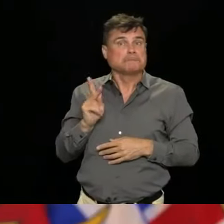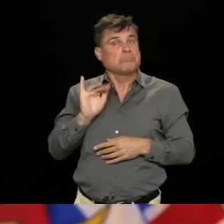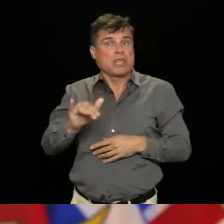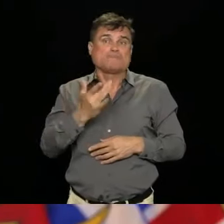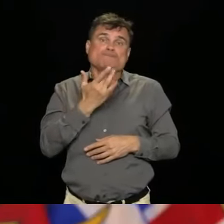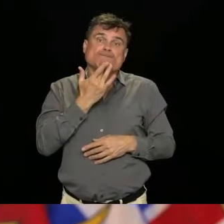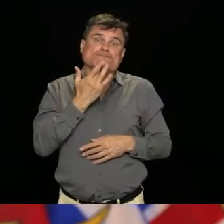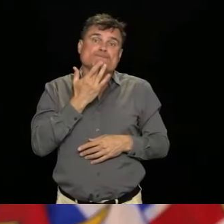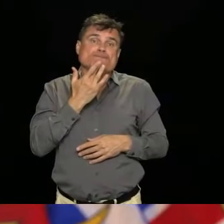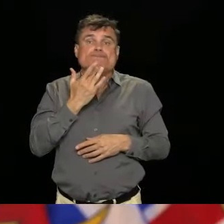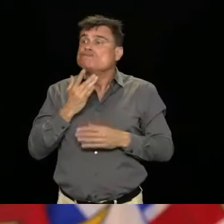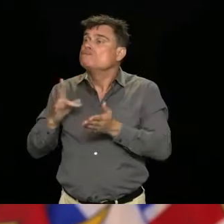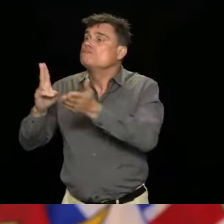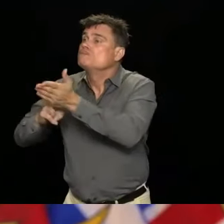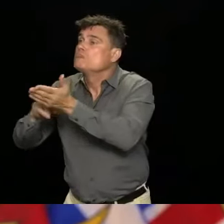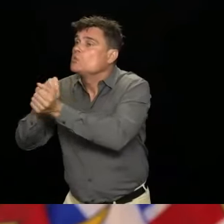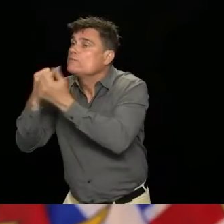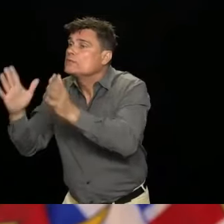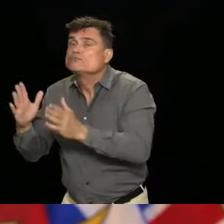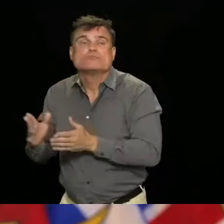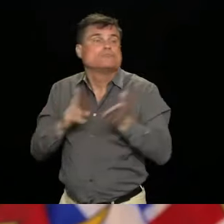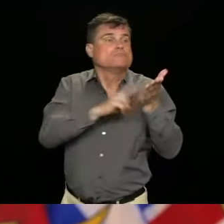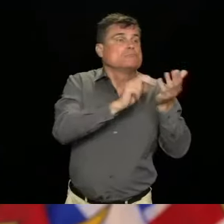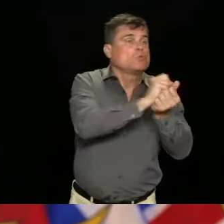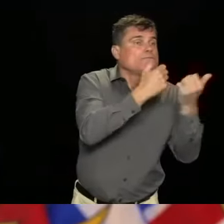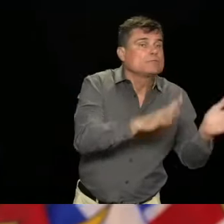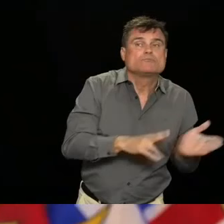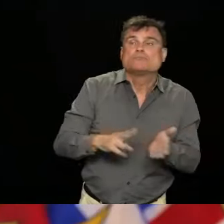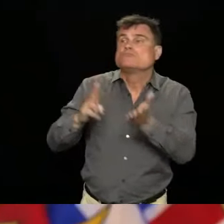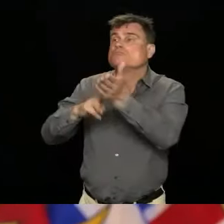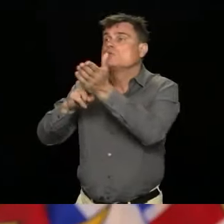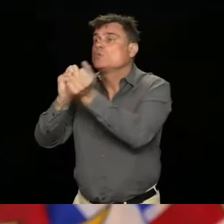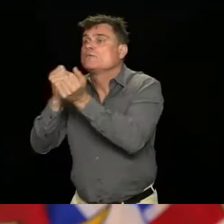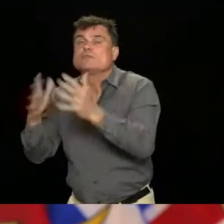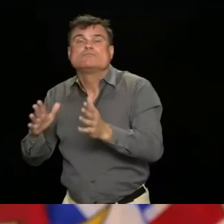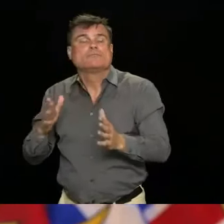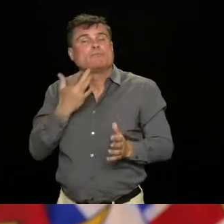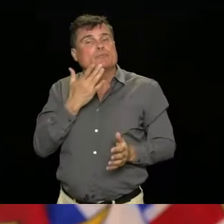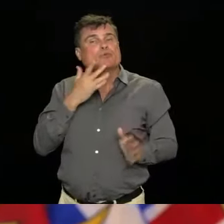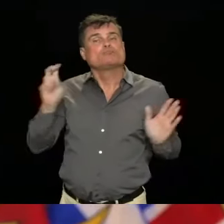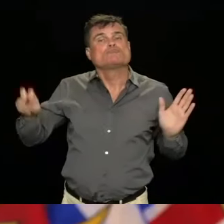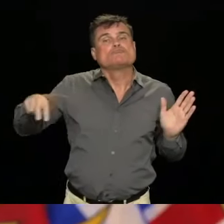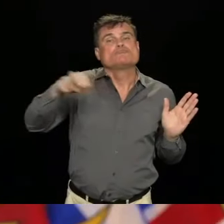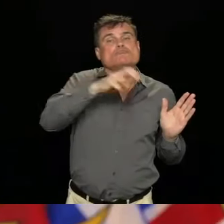recovery. And I know the industries themselves are putting together some ideas and some approaches to